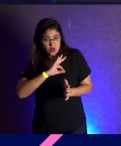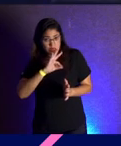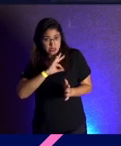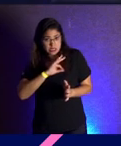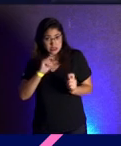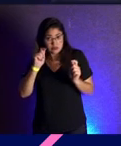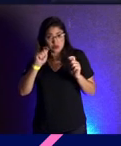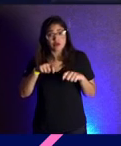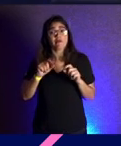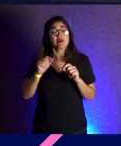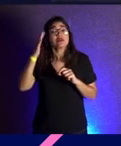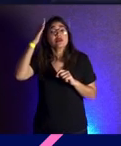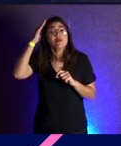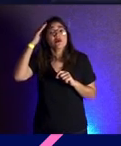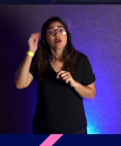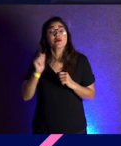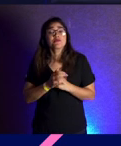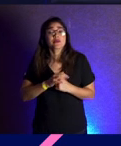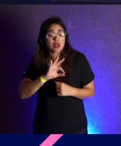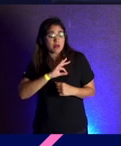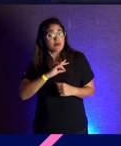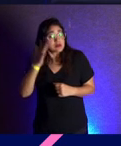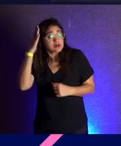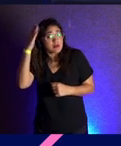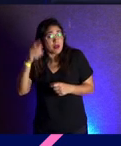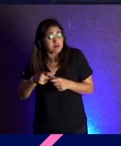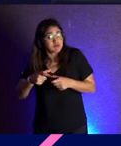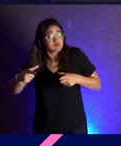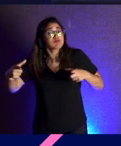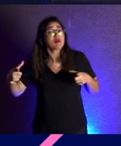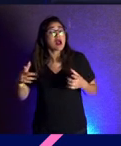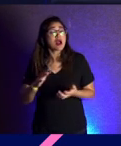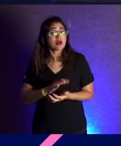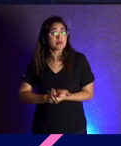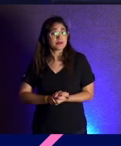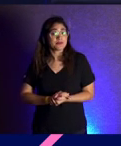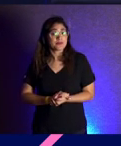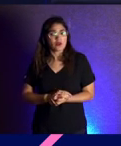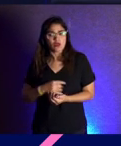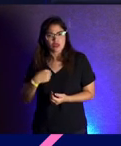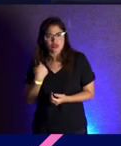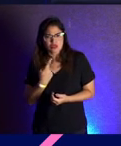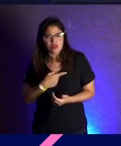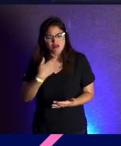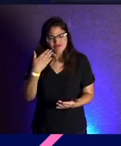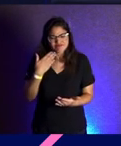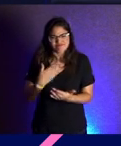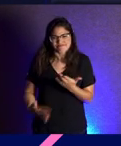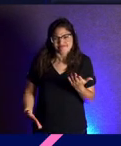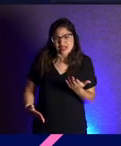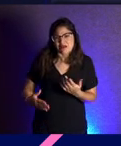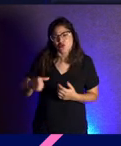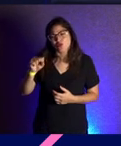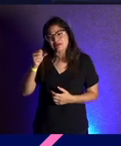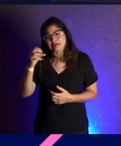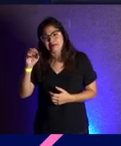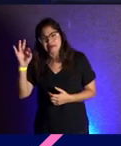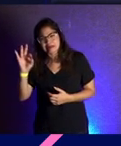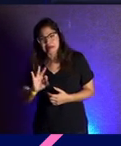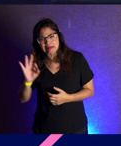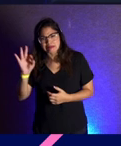We don't mean this, 50%, 40% of the death. that the police